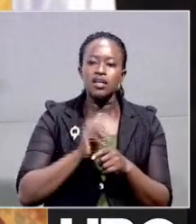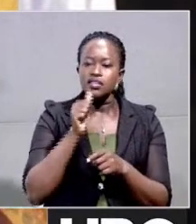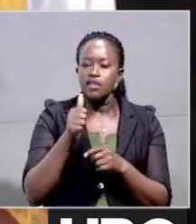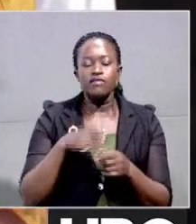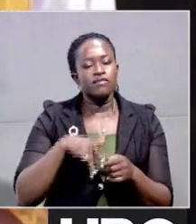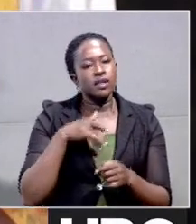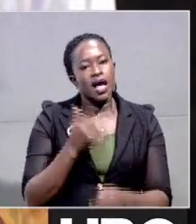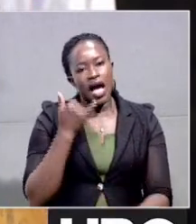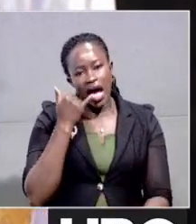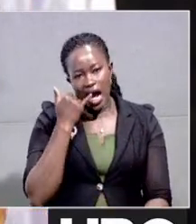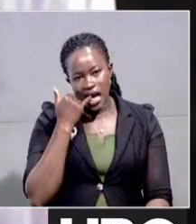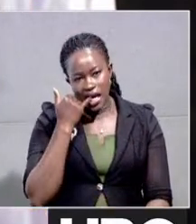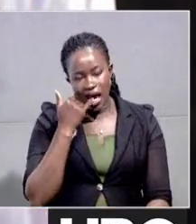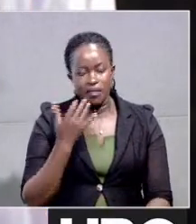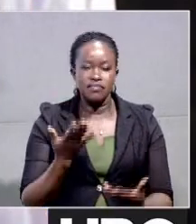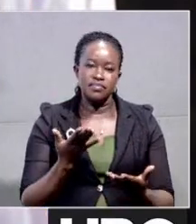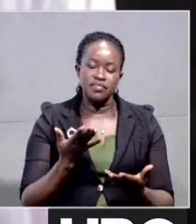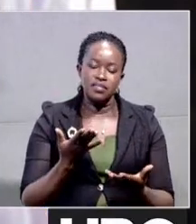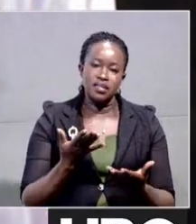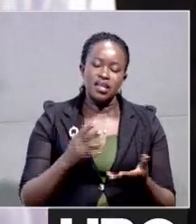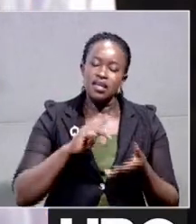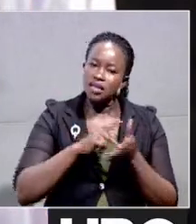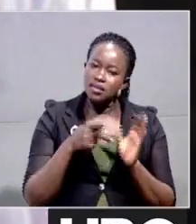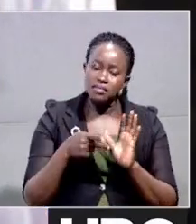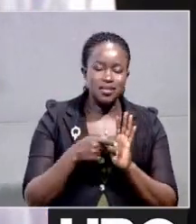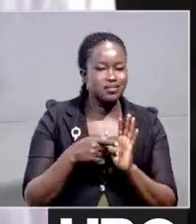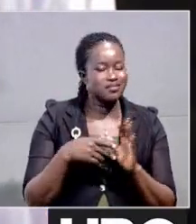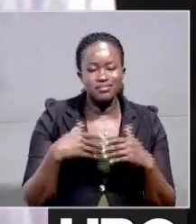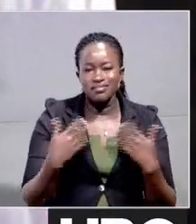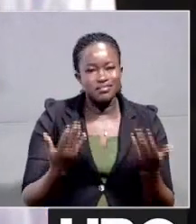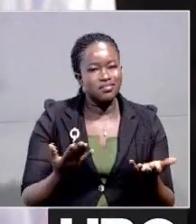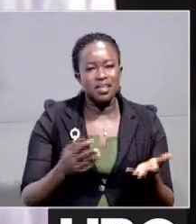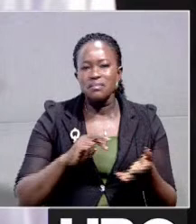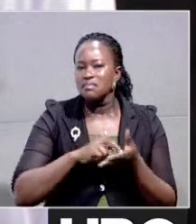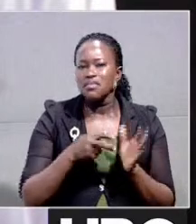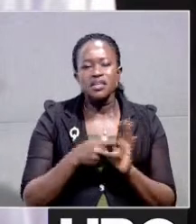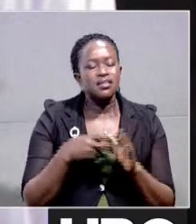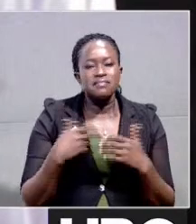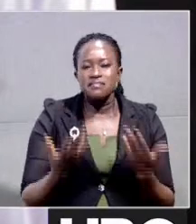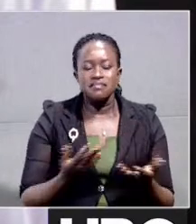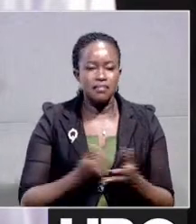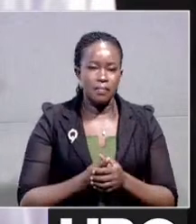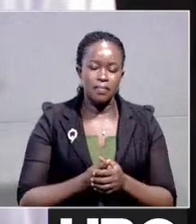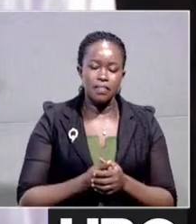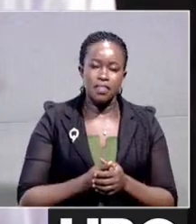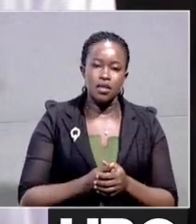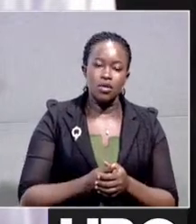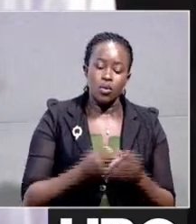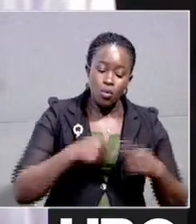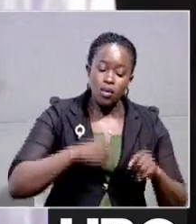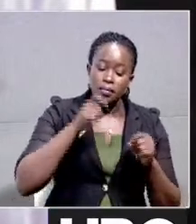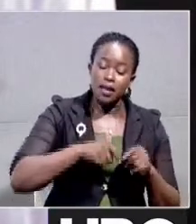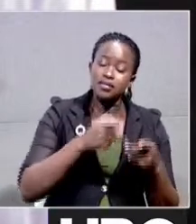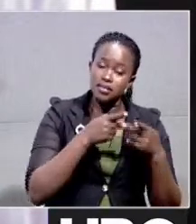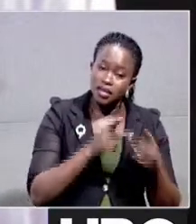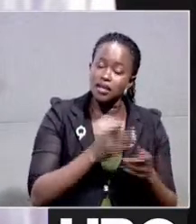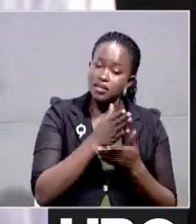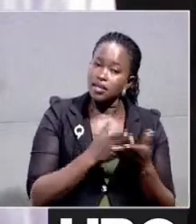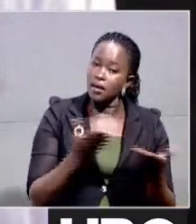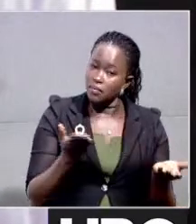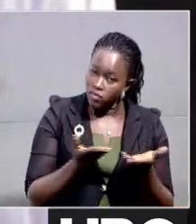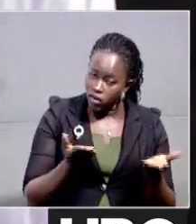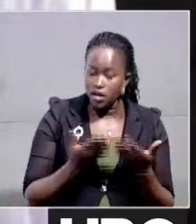But if we can start somewhere, makiza mkize tutaandike na